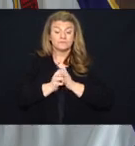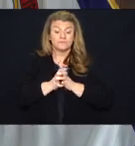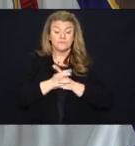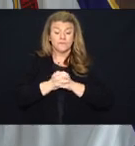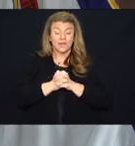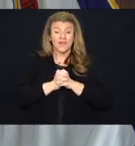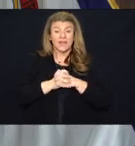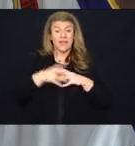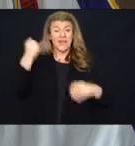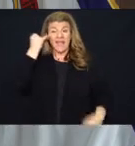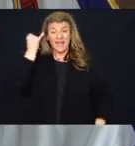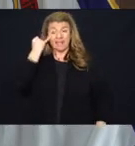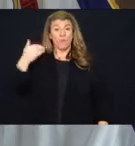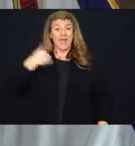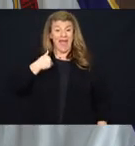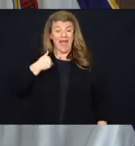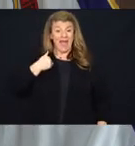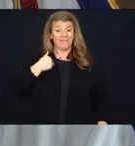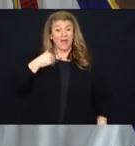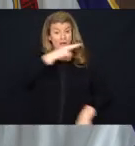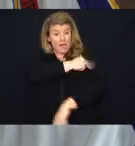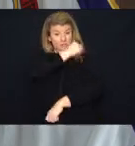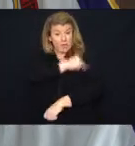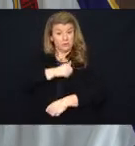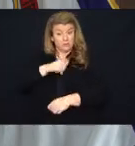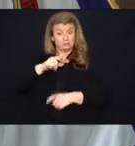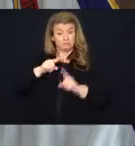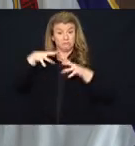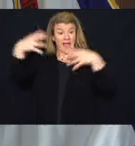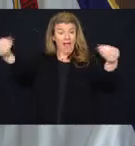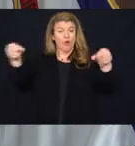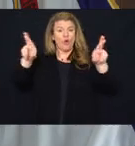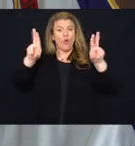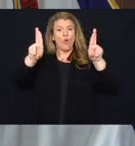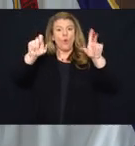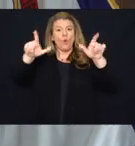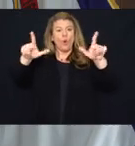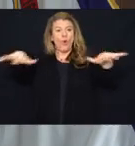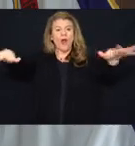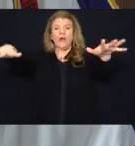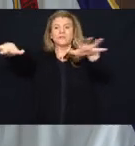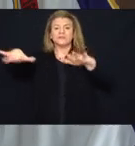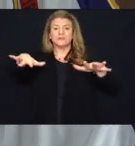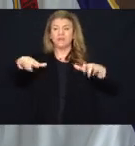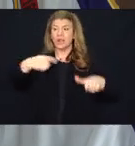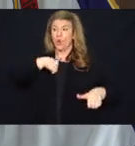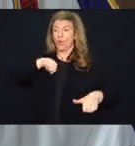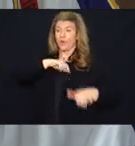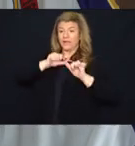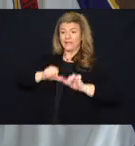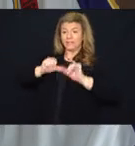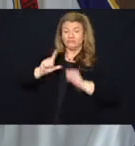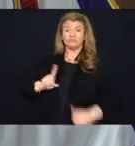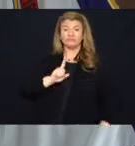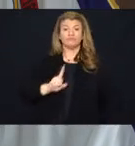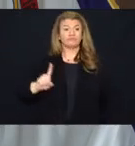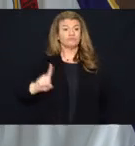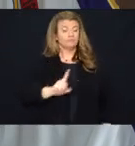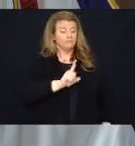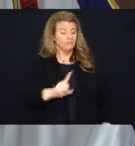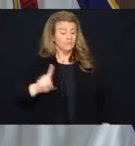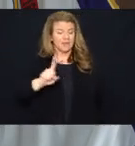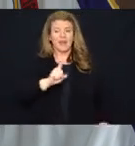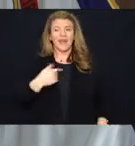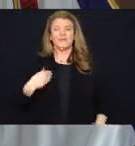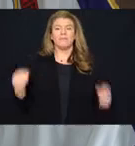If we've got rural hospitals and we continue down the path of being just pushed